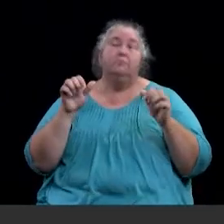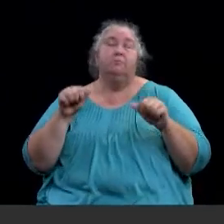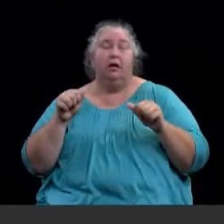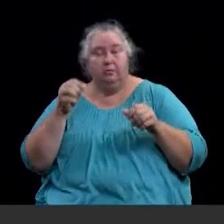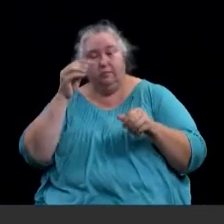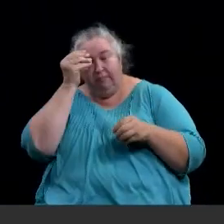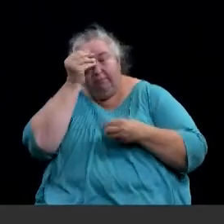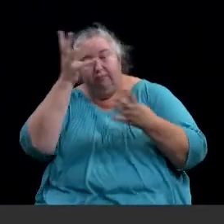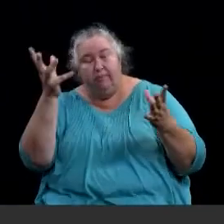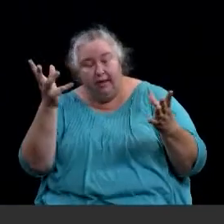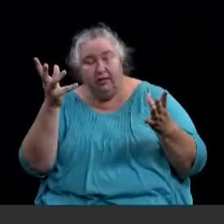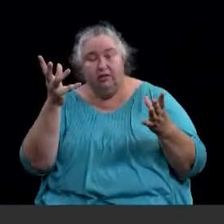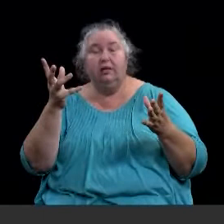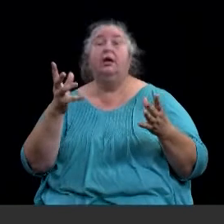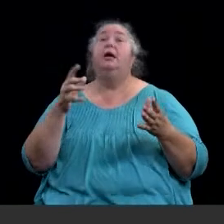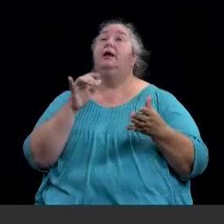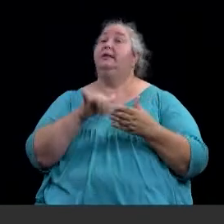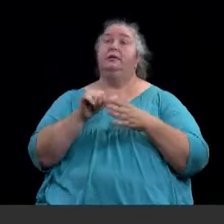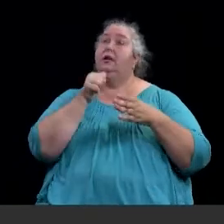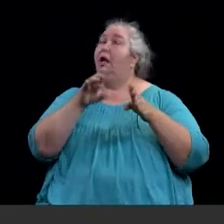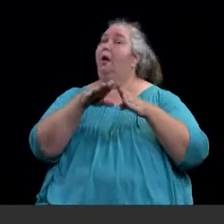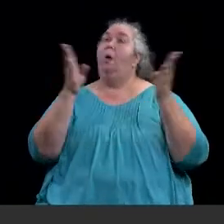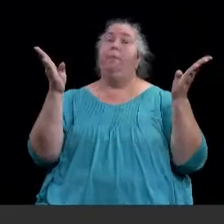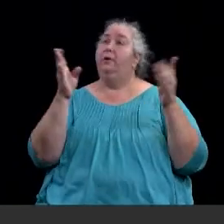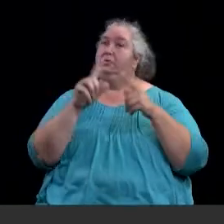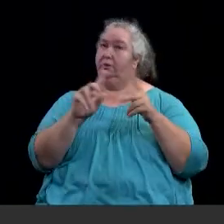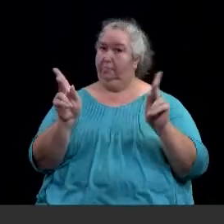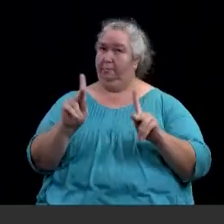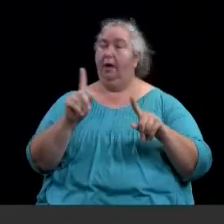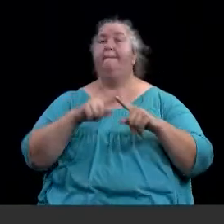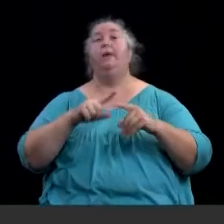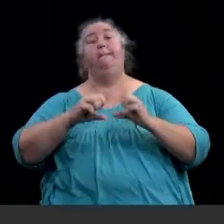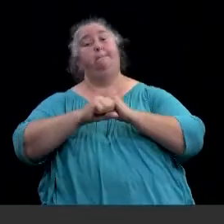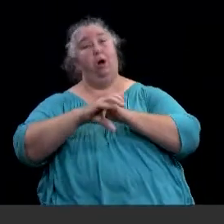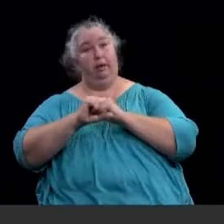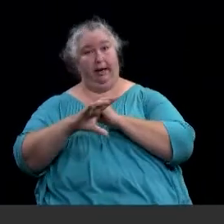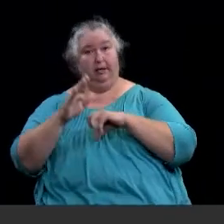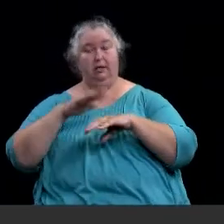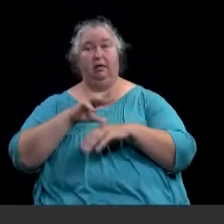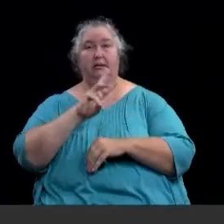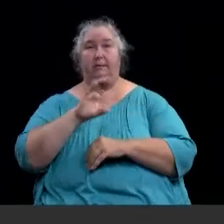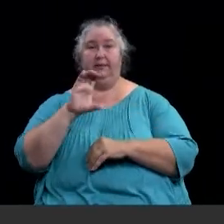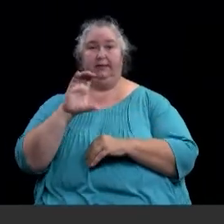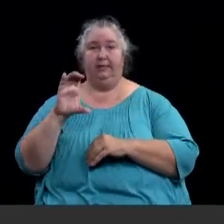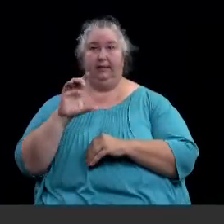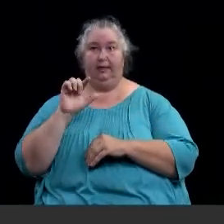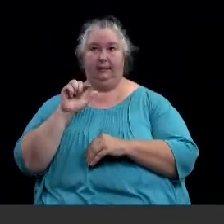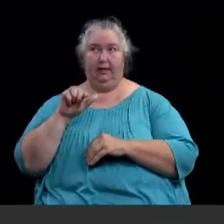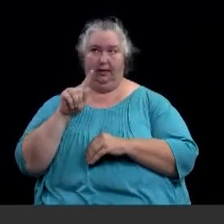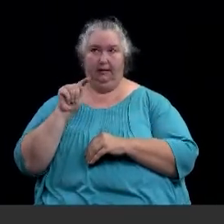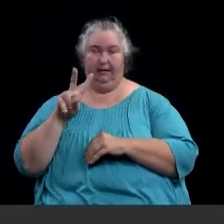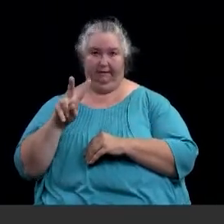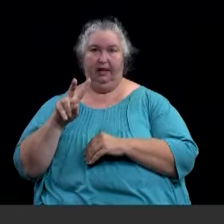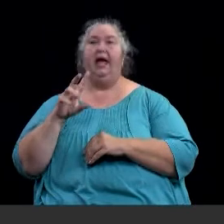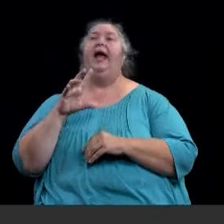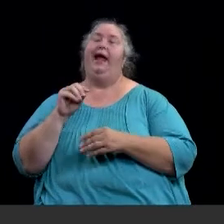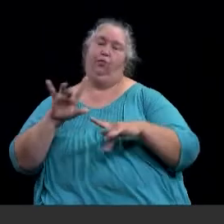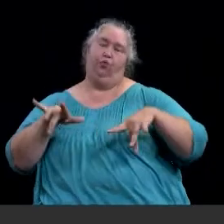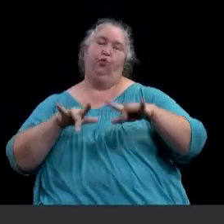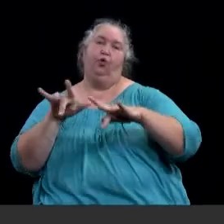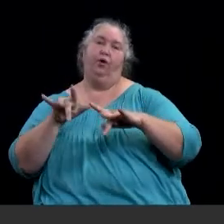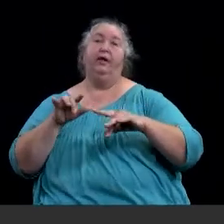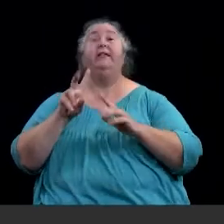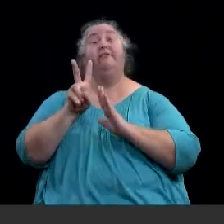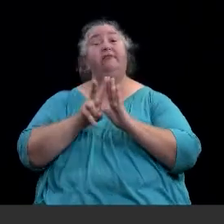at wccc.tv. The audio is also being recorded. The video and audio recordings will be available to the public. According